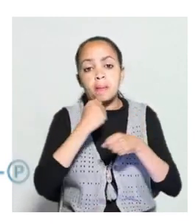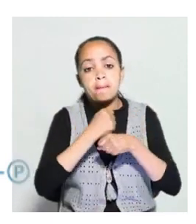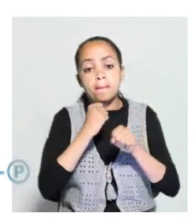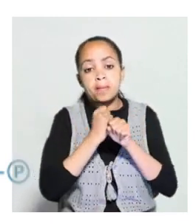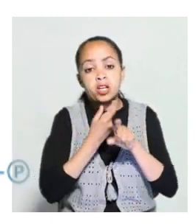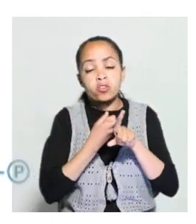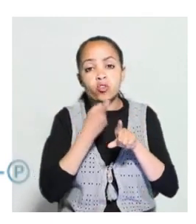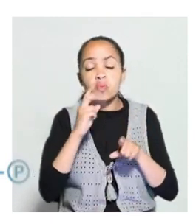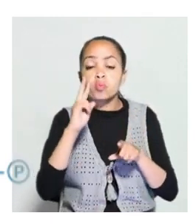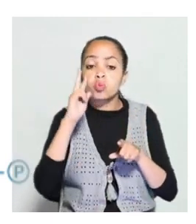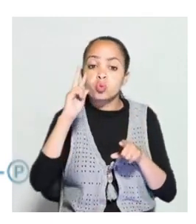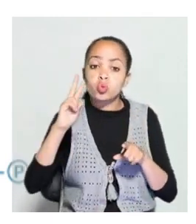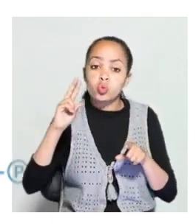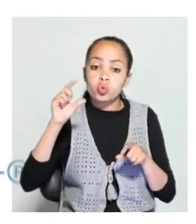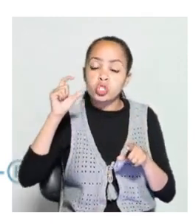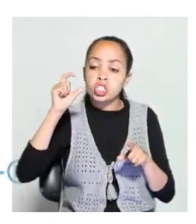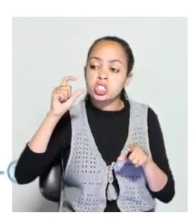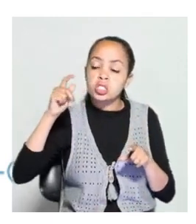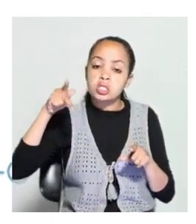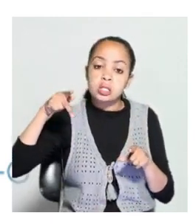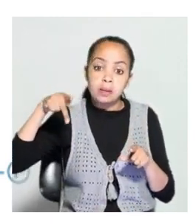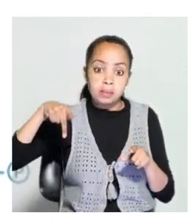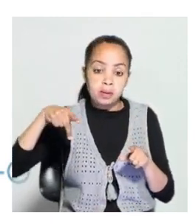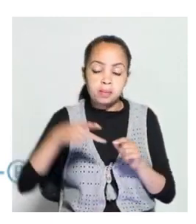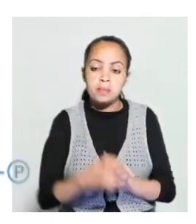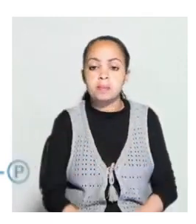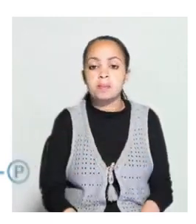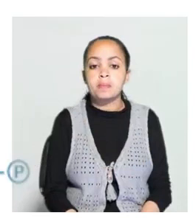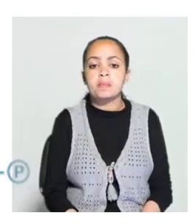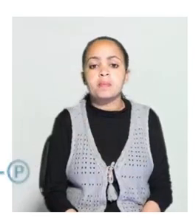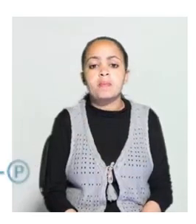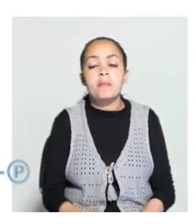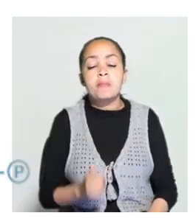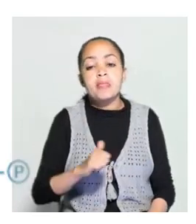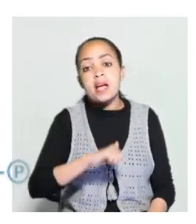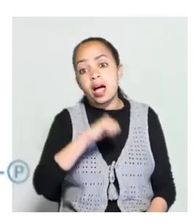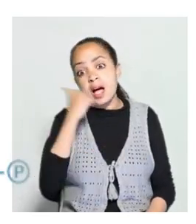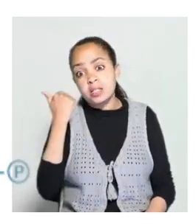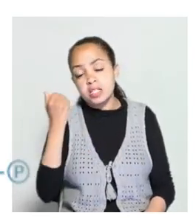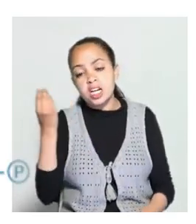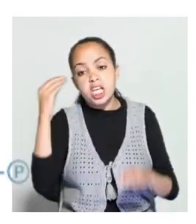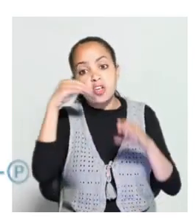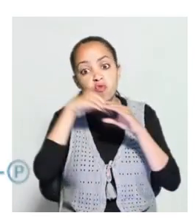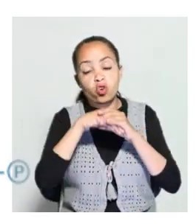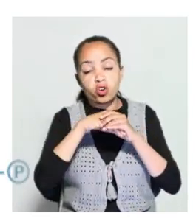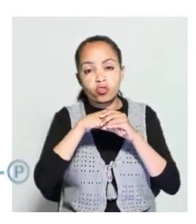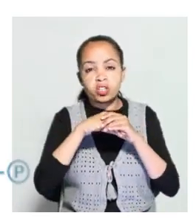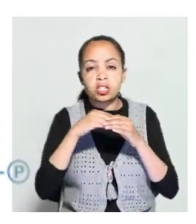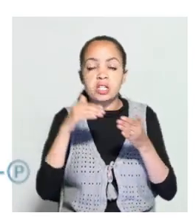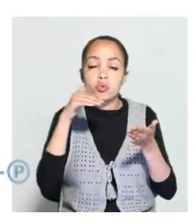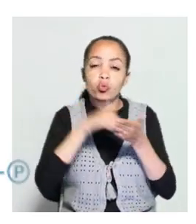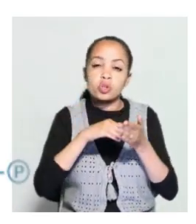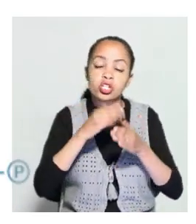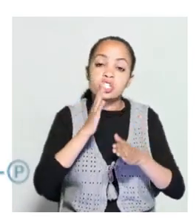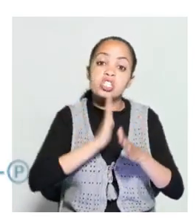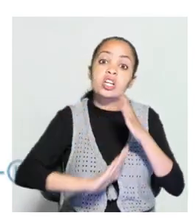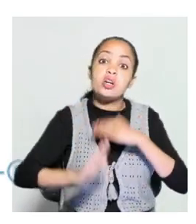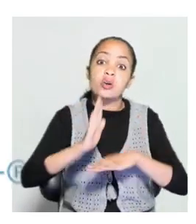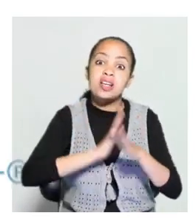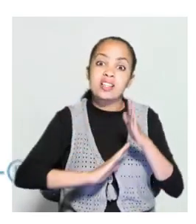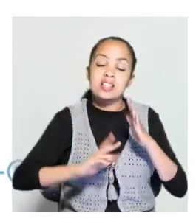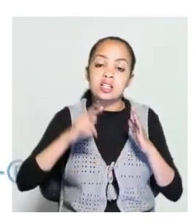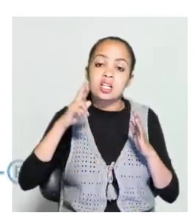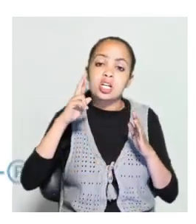from 2 glycerdase 3 phosphate molecule, where else can be involved in regenerating